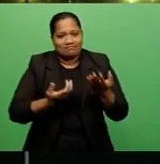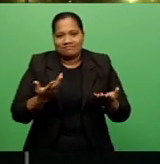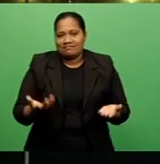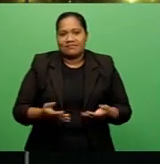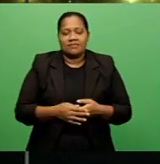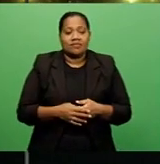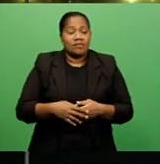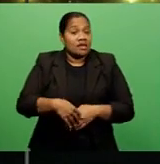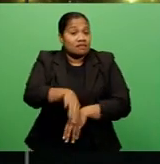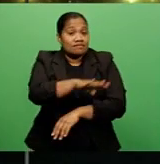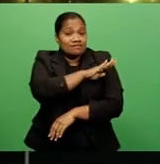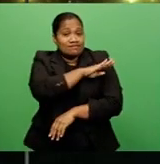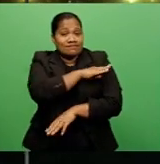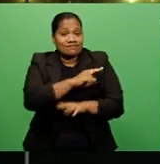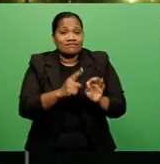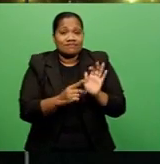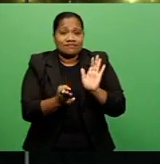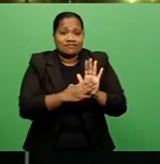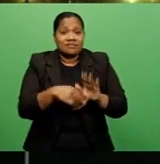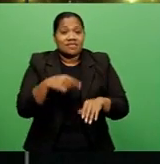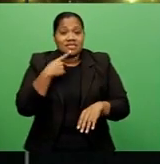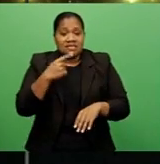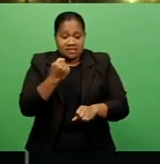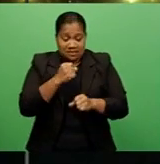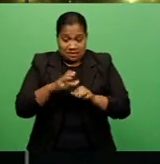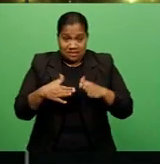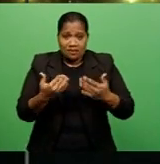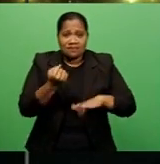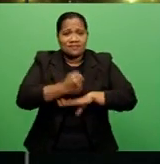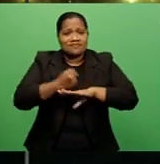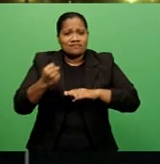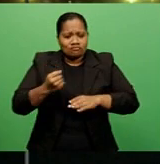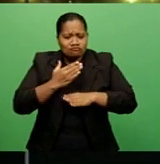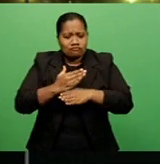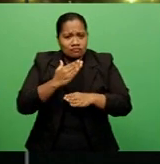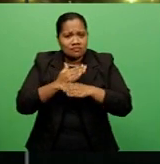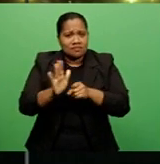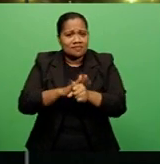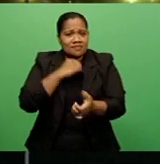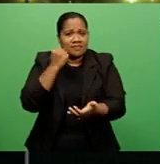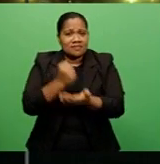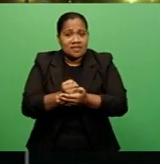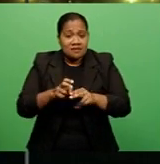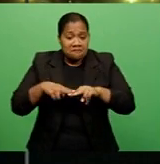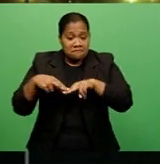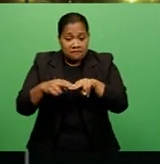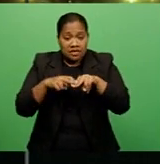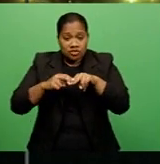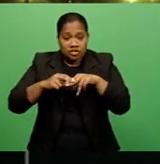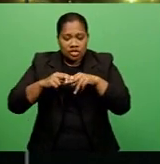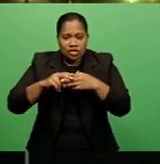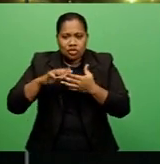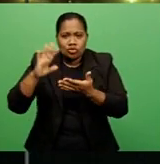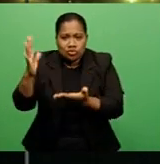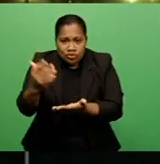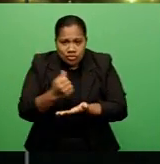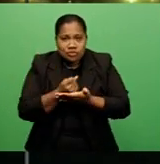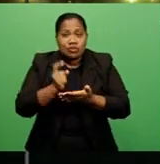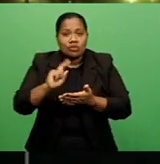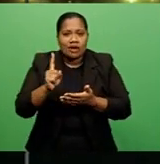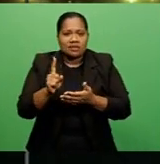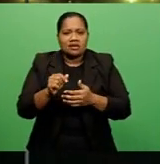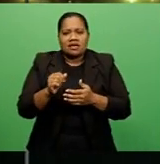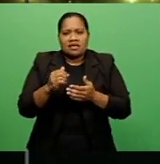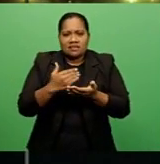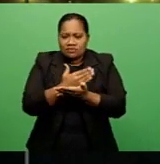Minister Vorenge Bainimarama says government is working to ensure Fiji secures its fair share of the COVID-19